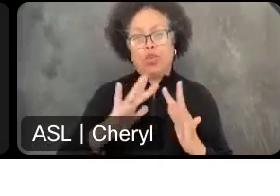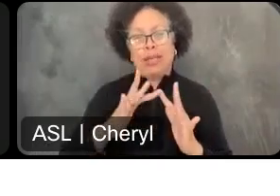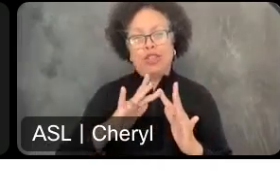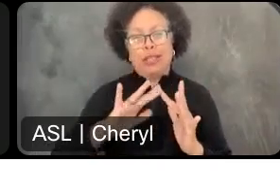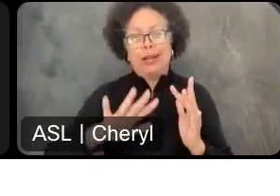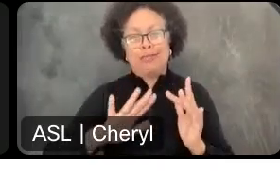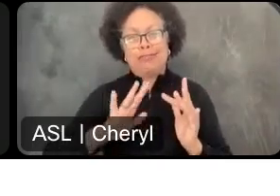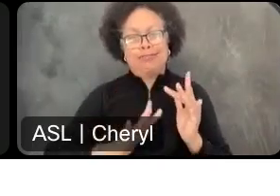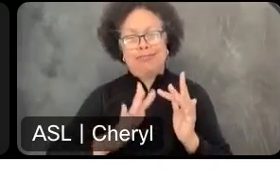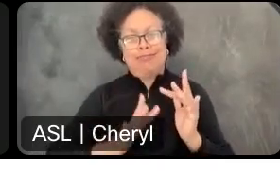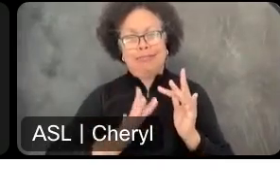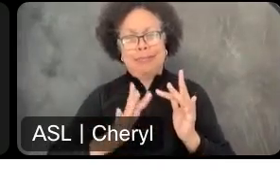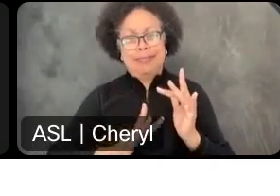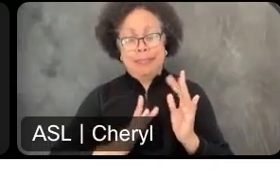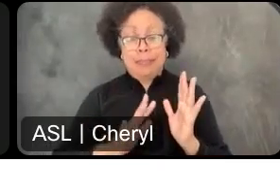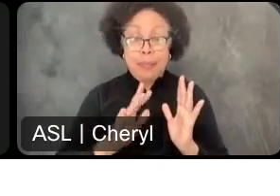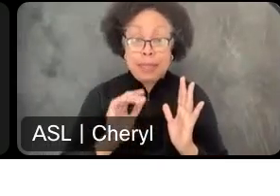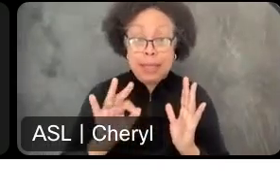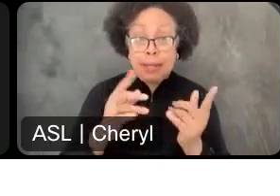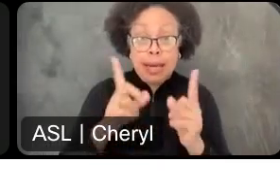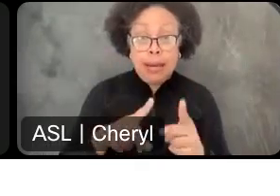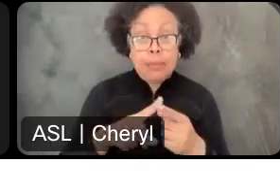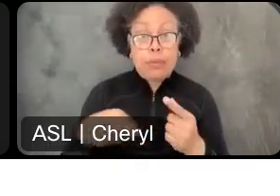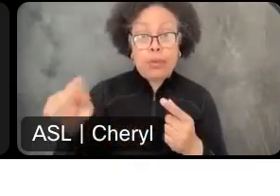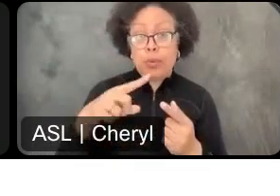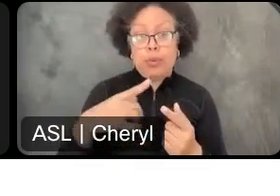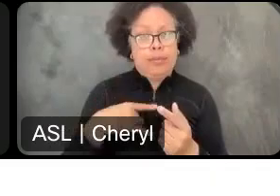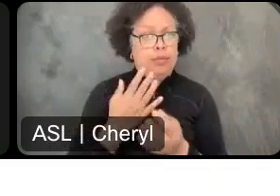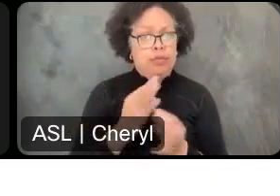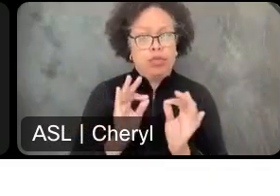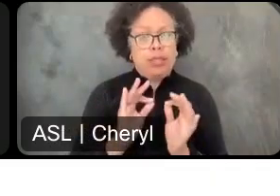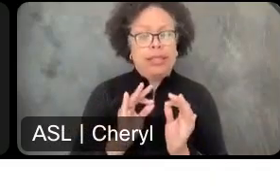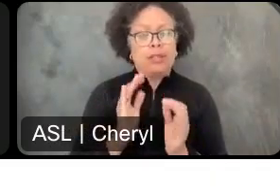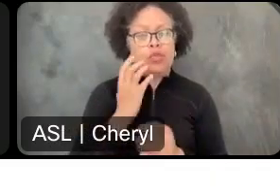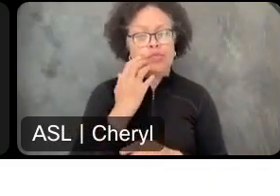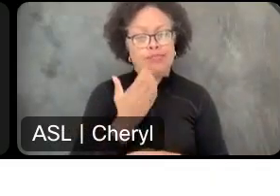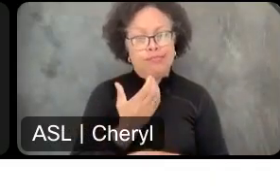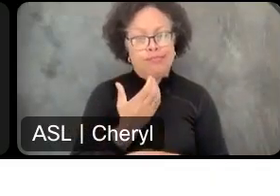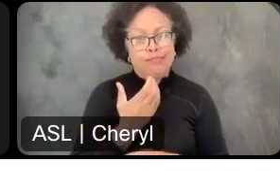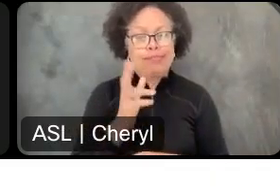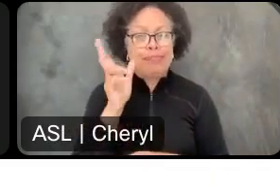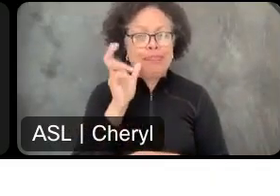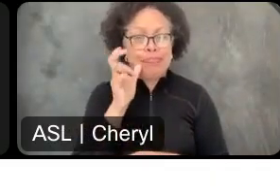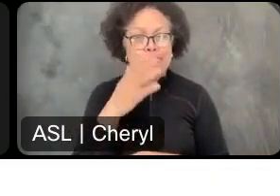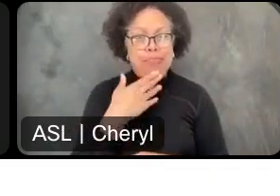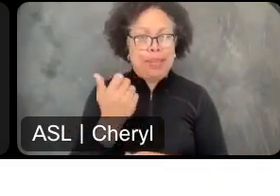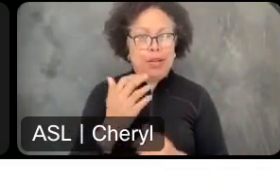connection. If this happens to you, feel free to call in for a better audio